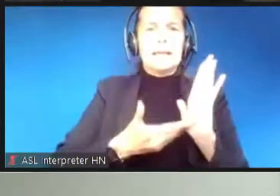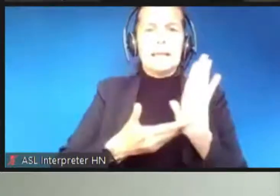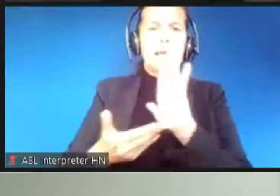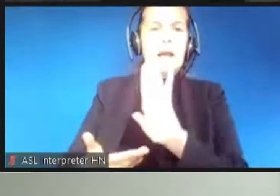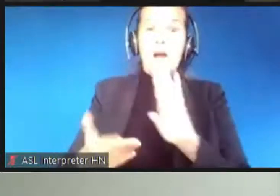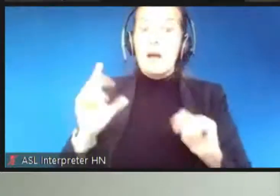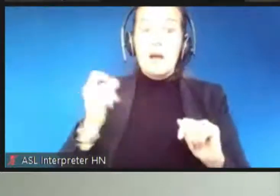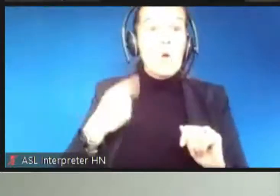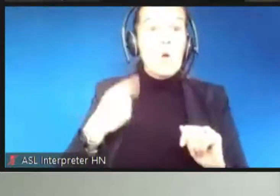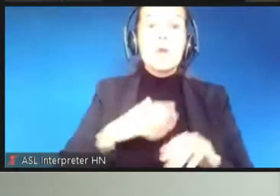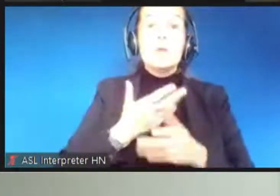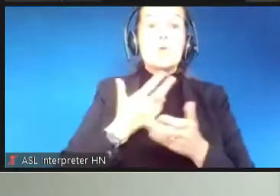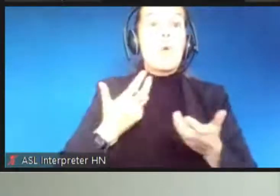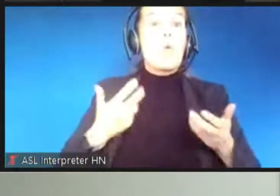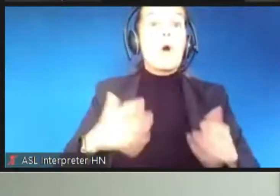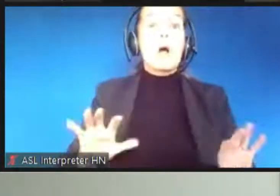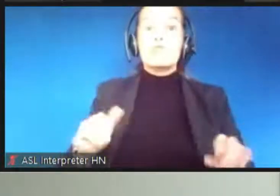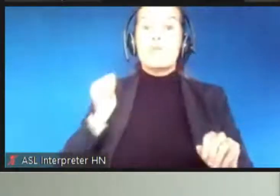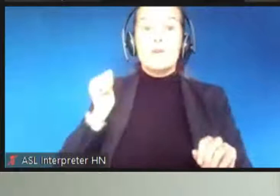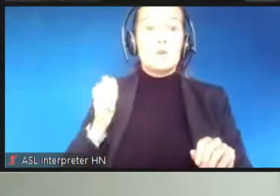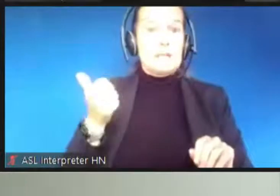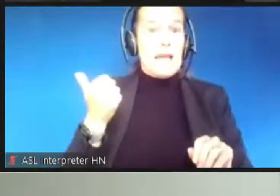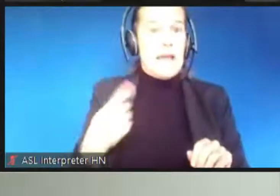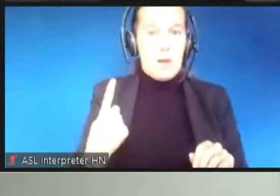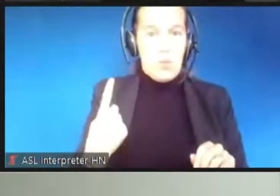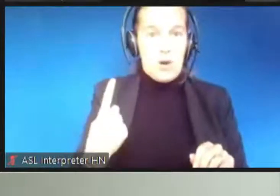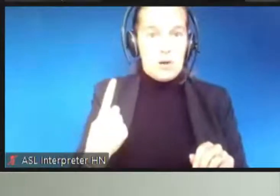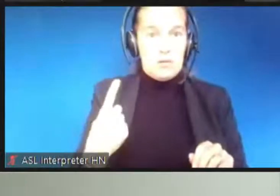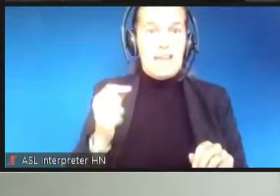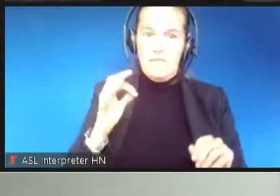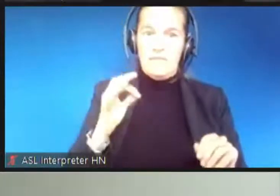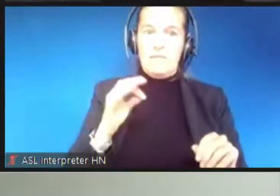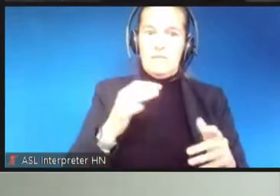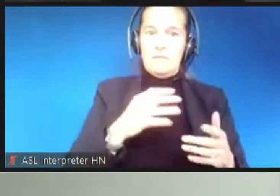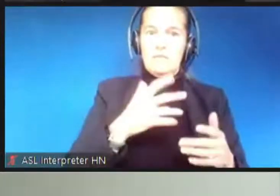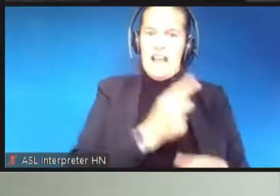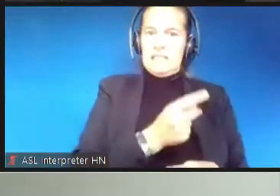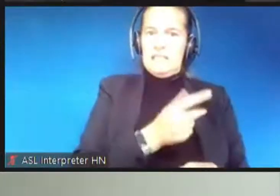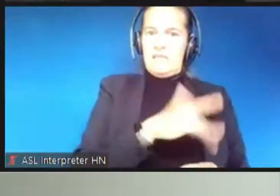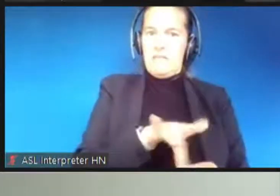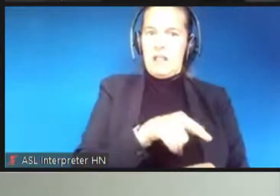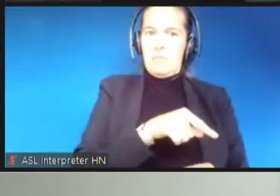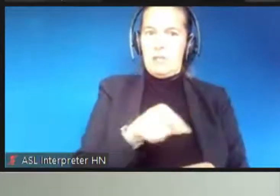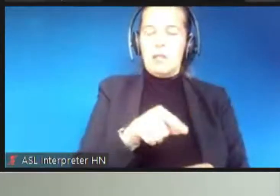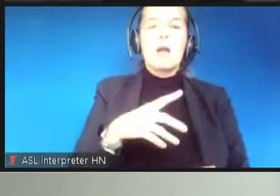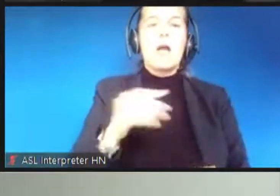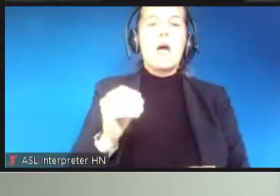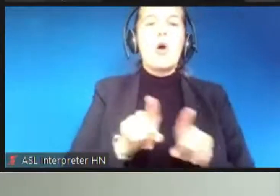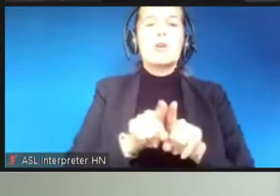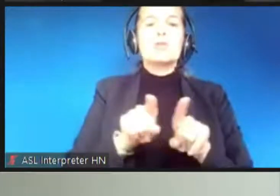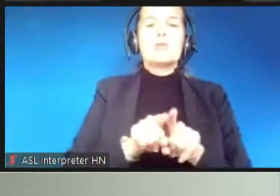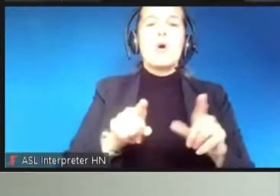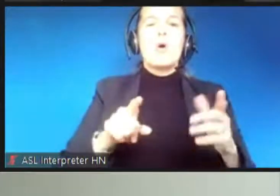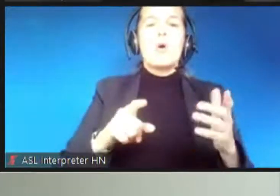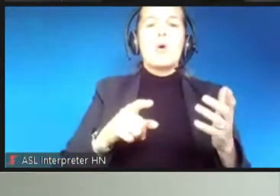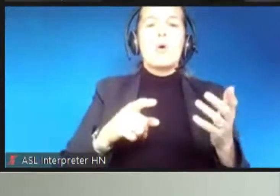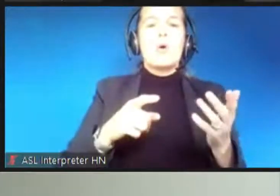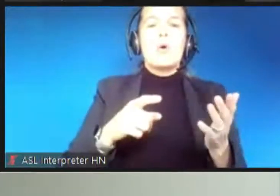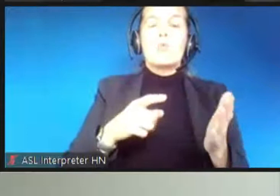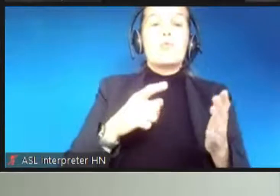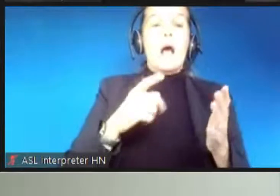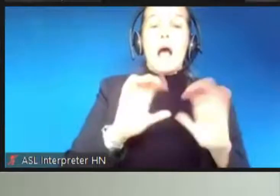refuse anyone we have a place for. Also, verification of eligibility is now